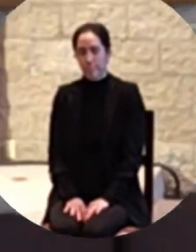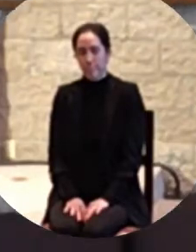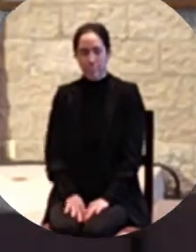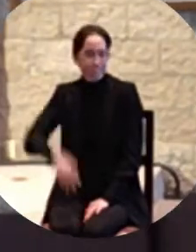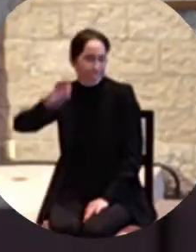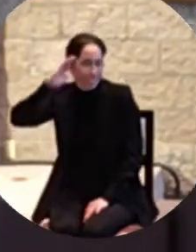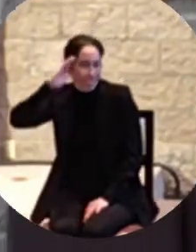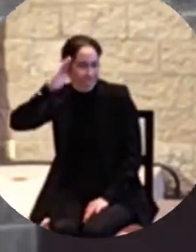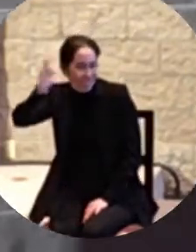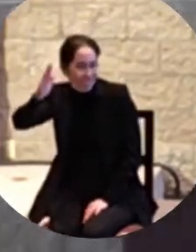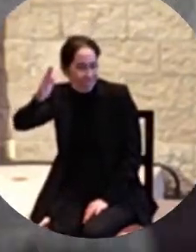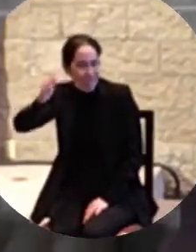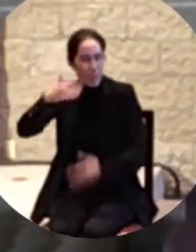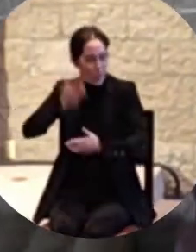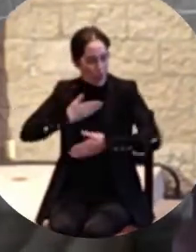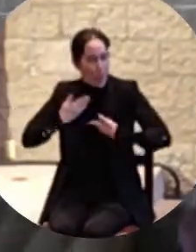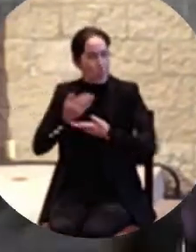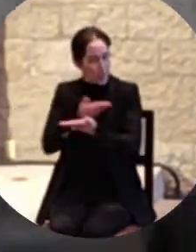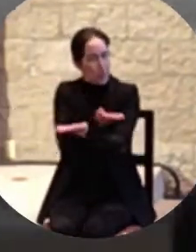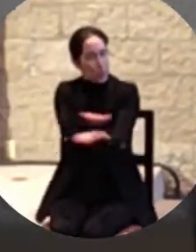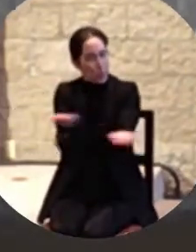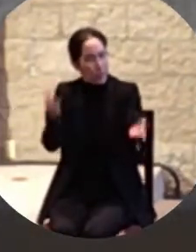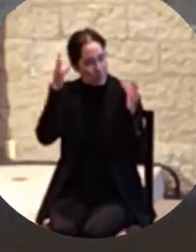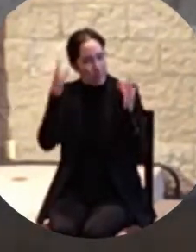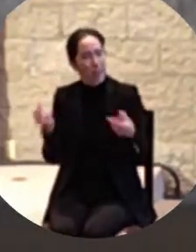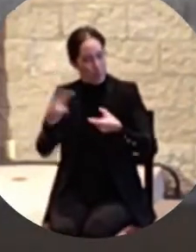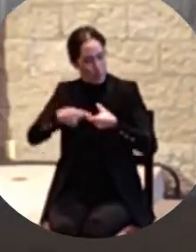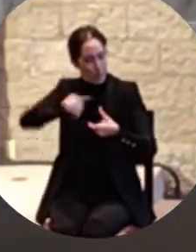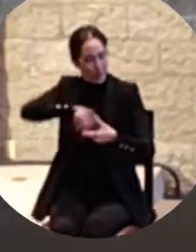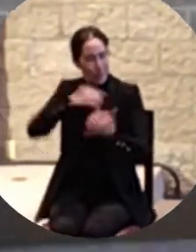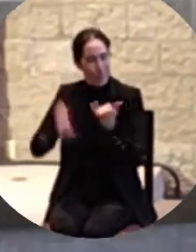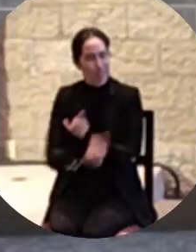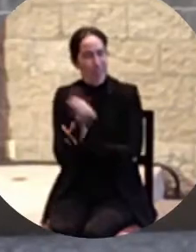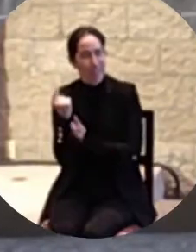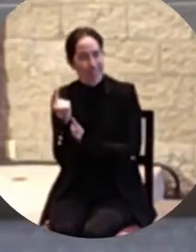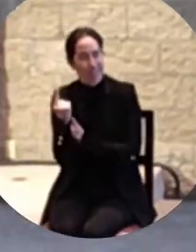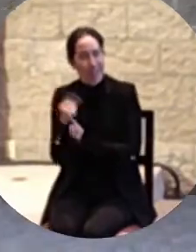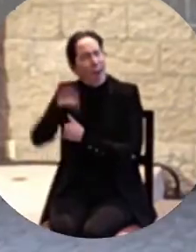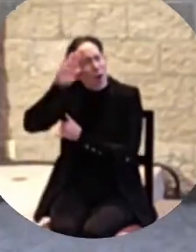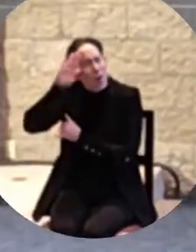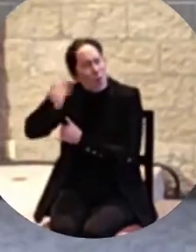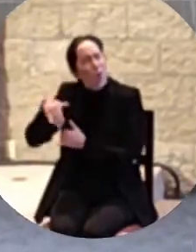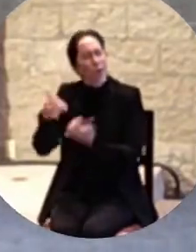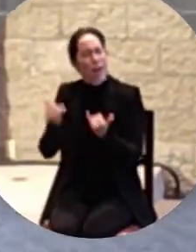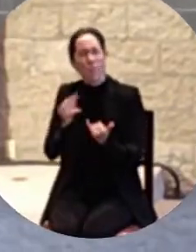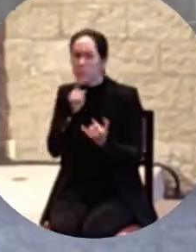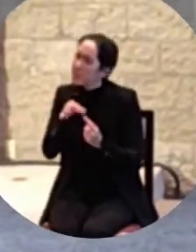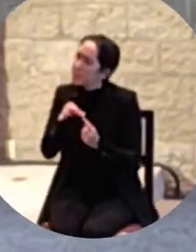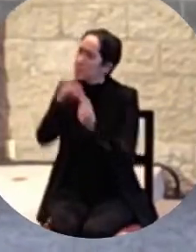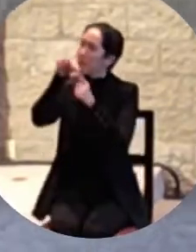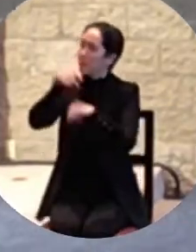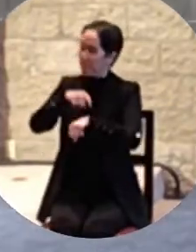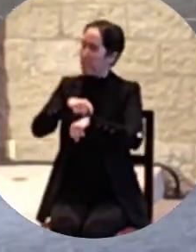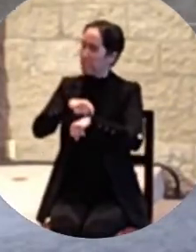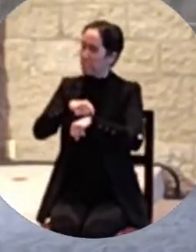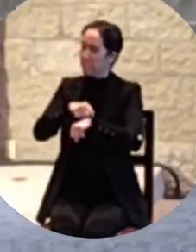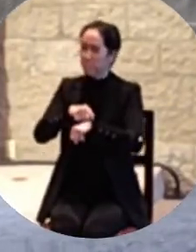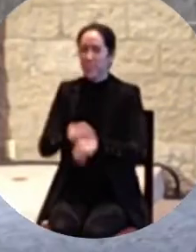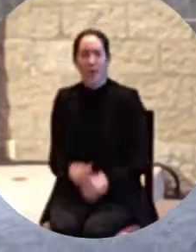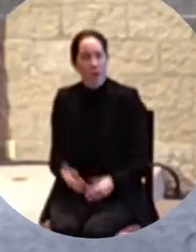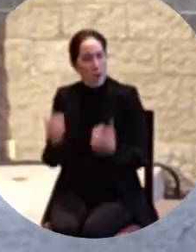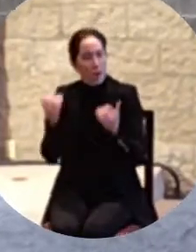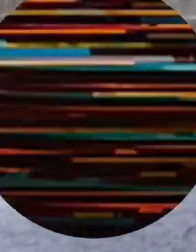Hi. We're really glad that you've decided to join us today. You know, you have joined us at a very special time. We're in the midst of